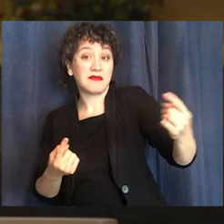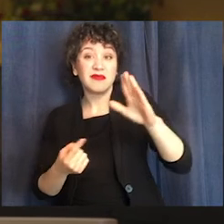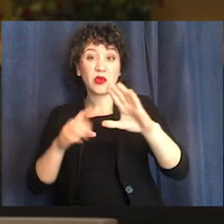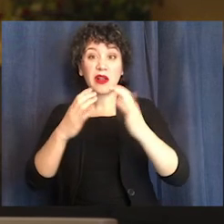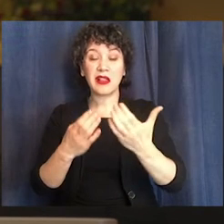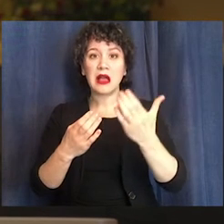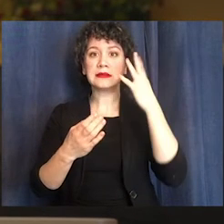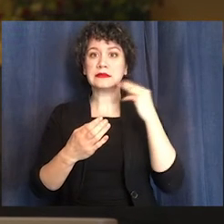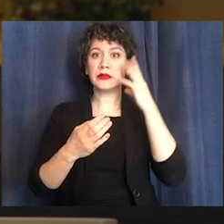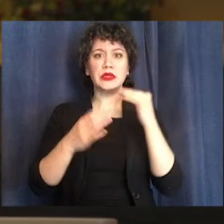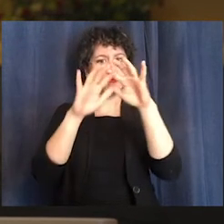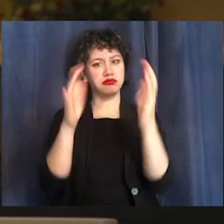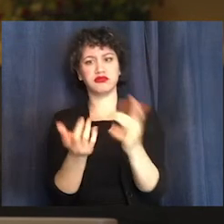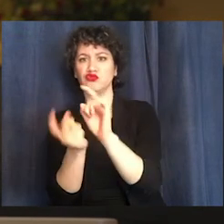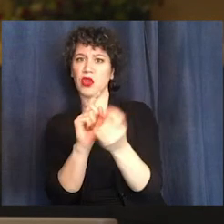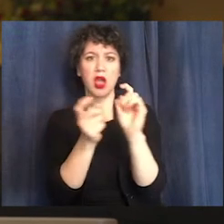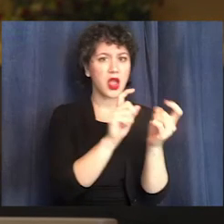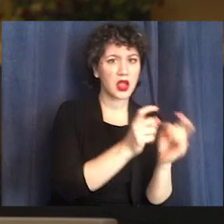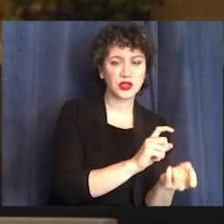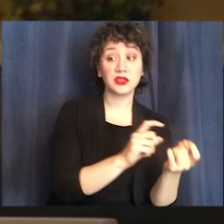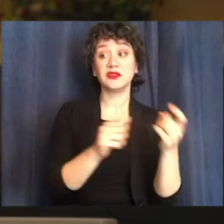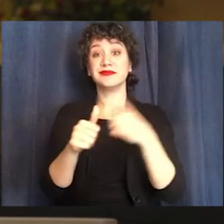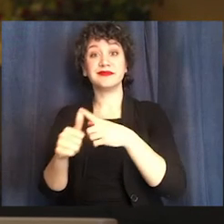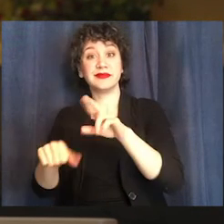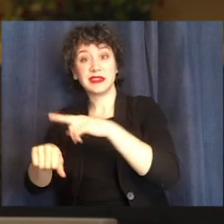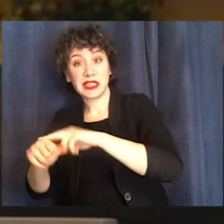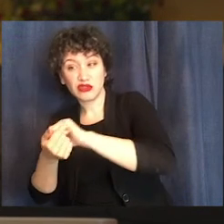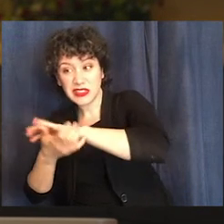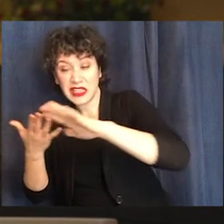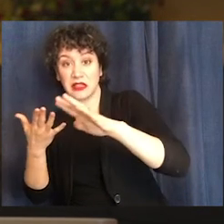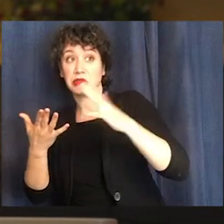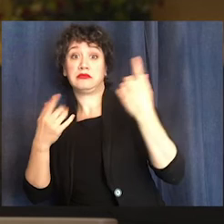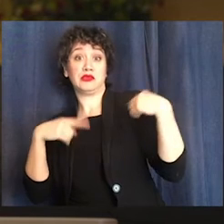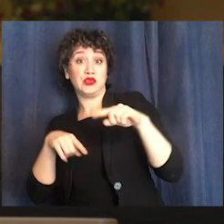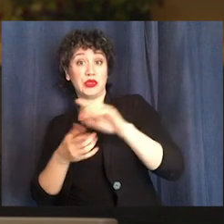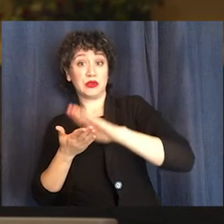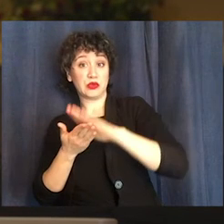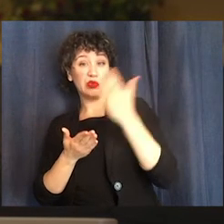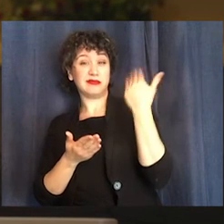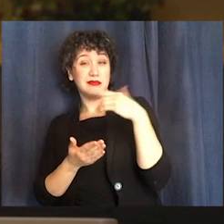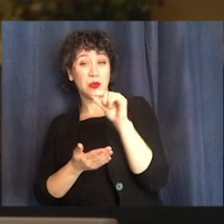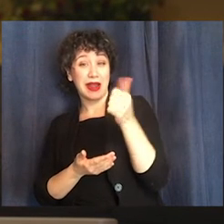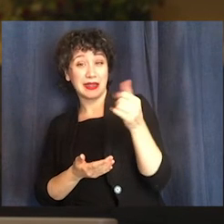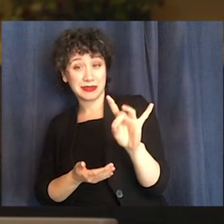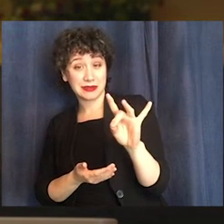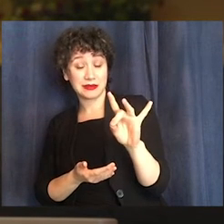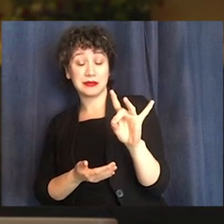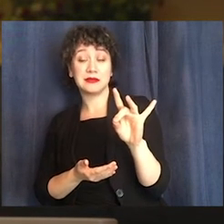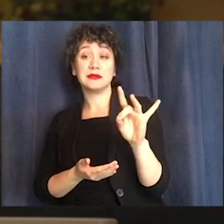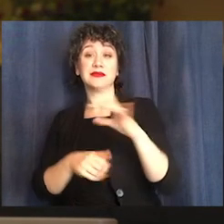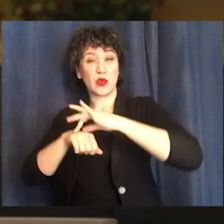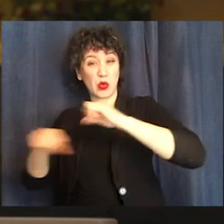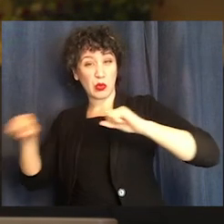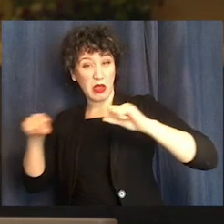changes around the world. You have experienced natural disaster while in school during the earthquake night of 2018. You have